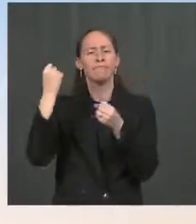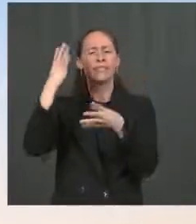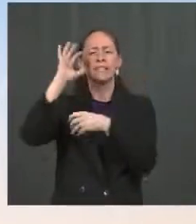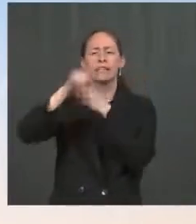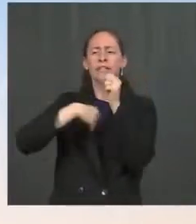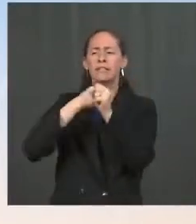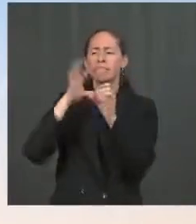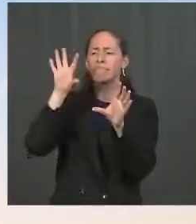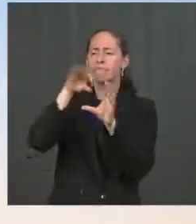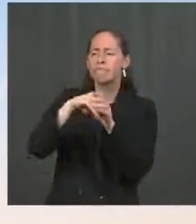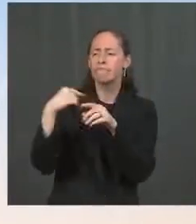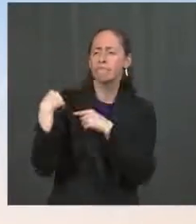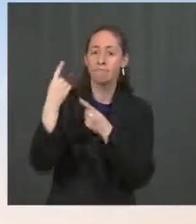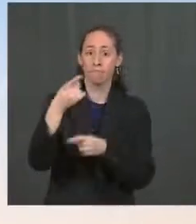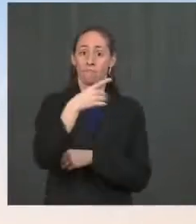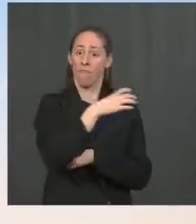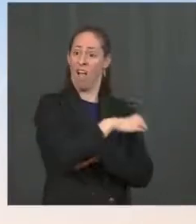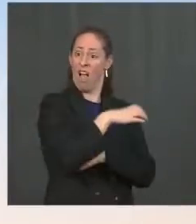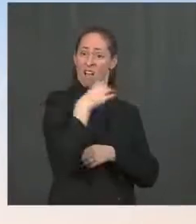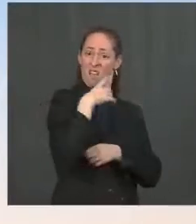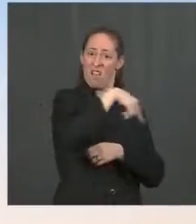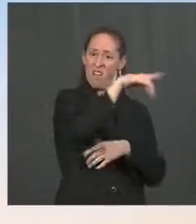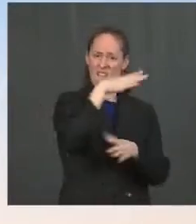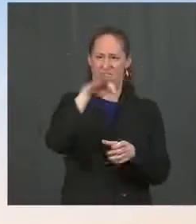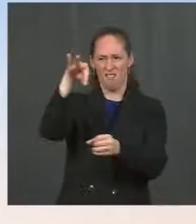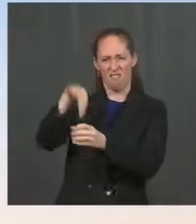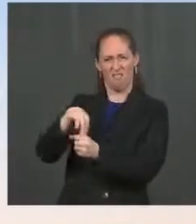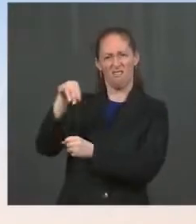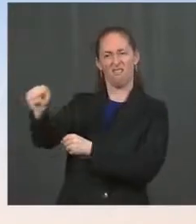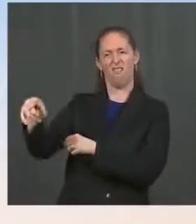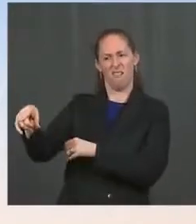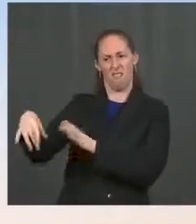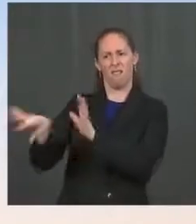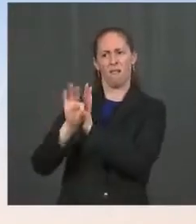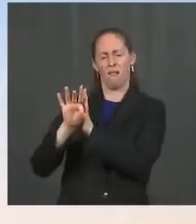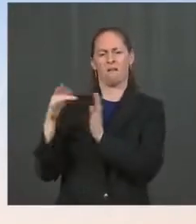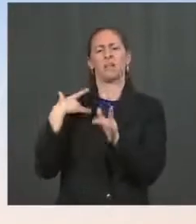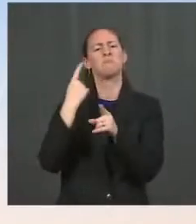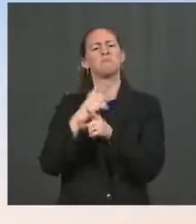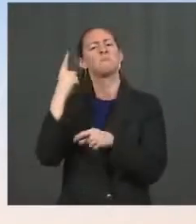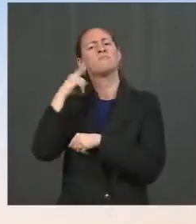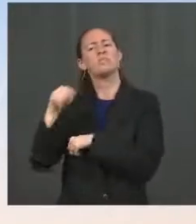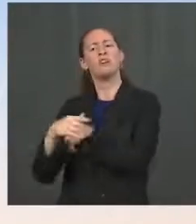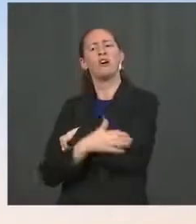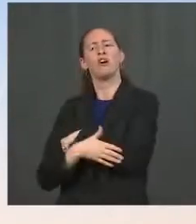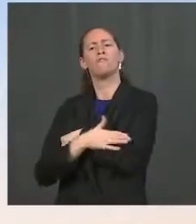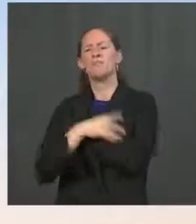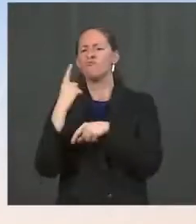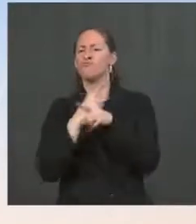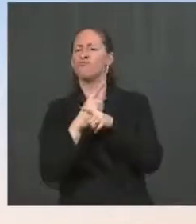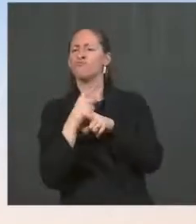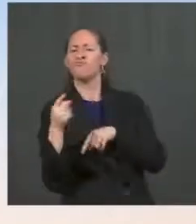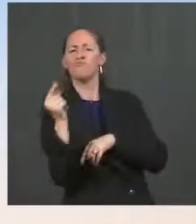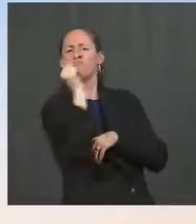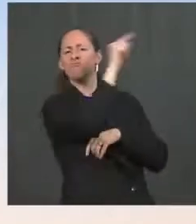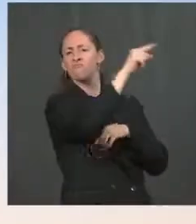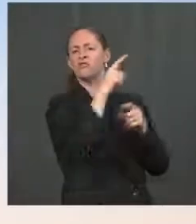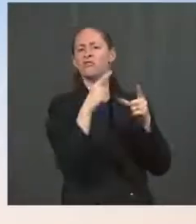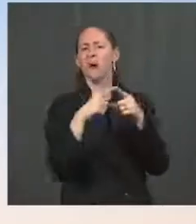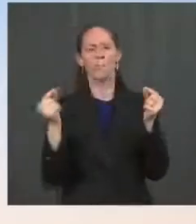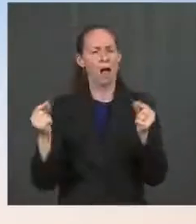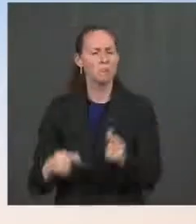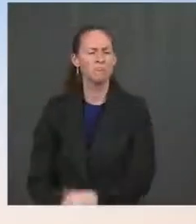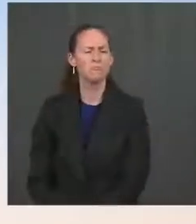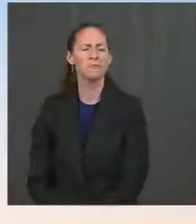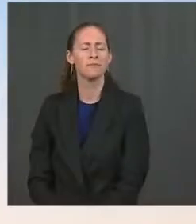Congress, and he thinks he would be somebody who would represent the U.S. interests in Japan. So that's the reason he nominated him. Go ahead. Any comment